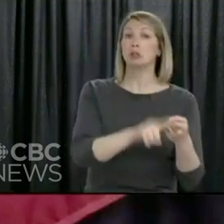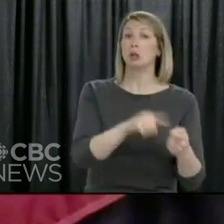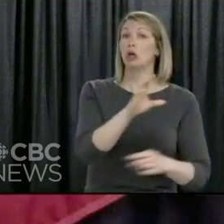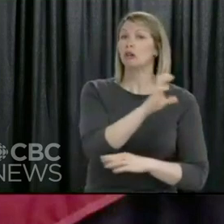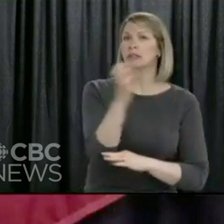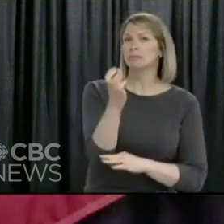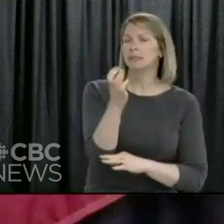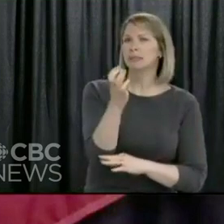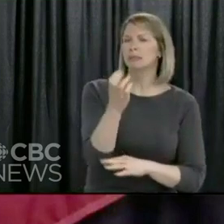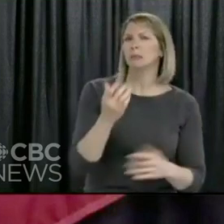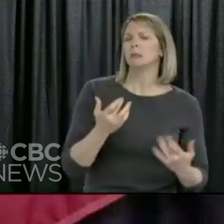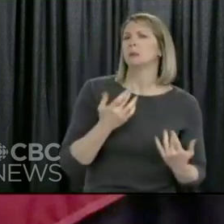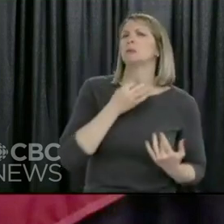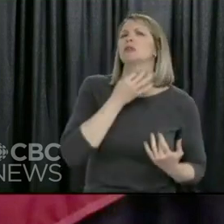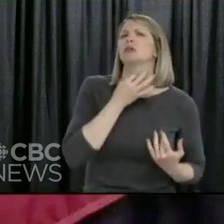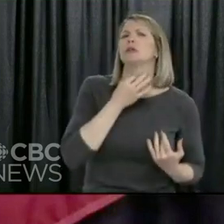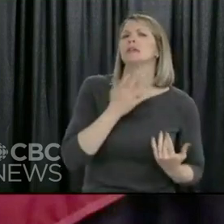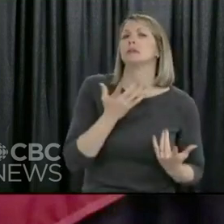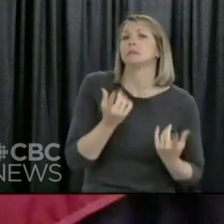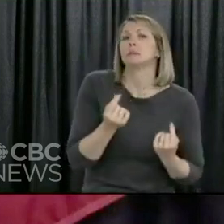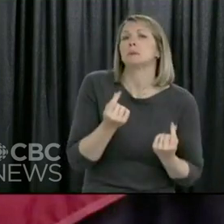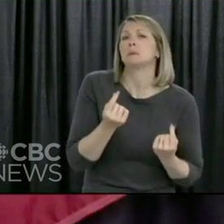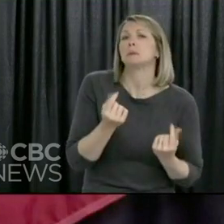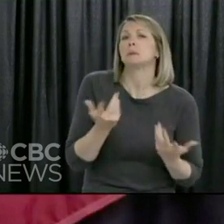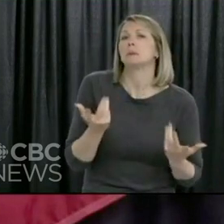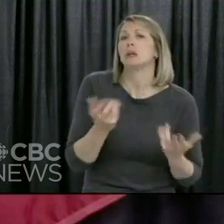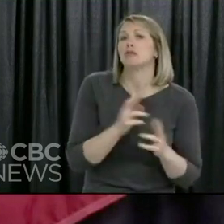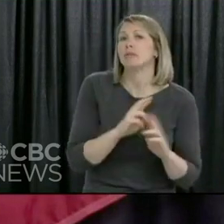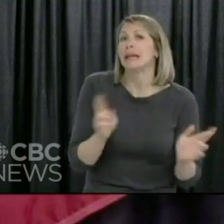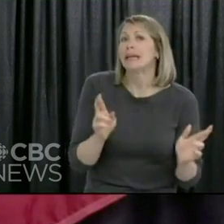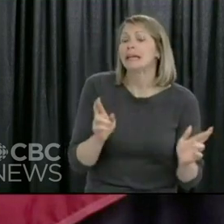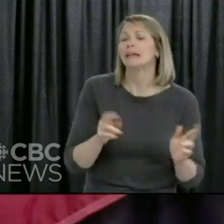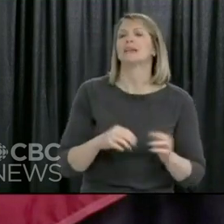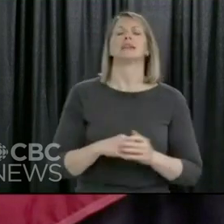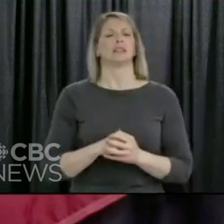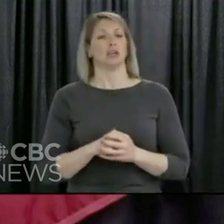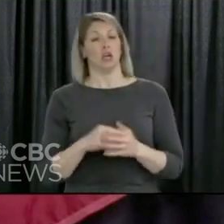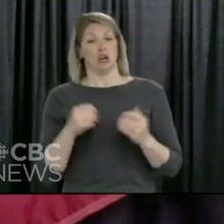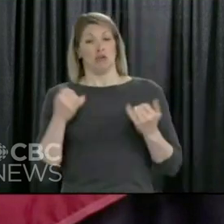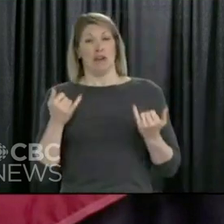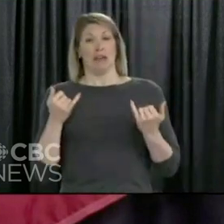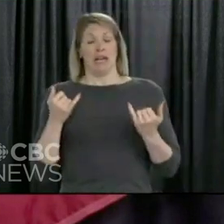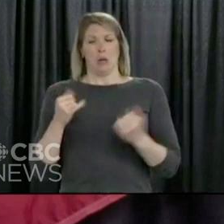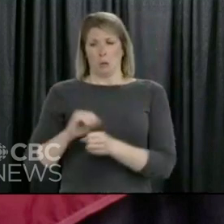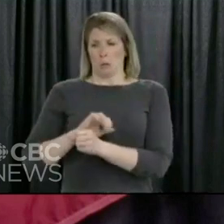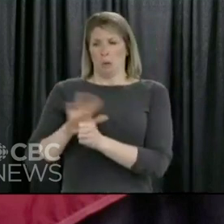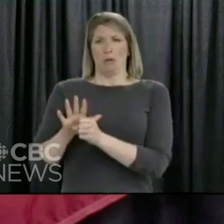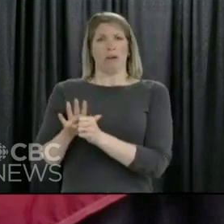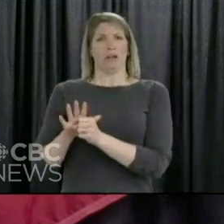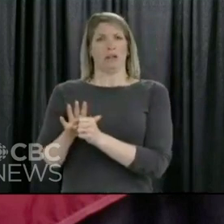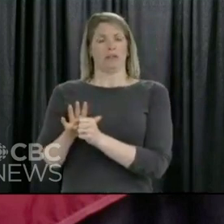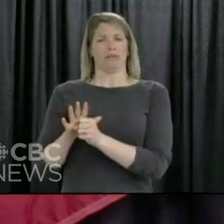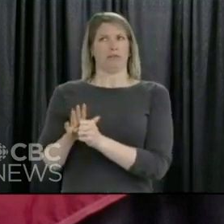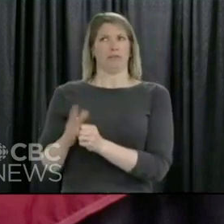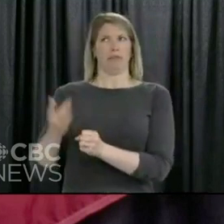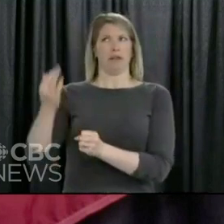been put in place now, Peter. And when you think about it, just really we've been dealing with this over a matter of, 12 weeks or so right now when schools were closed. We're dealing